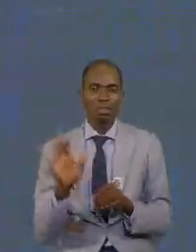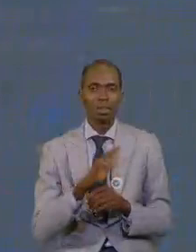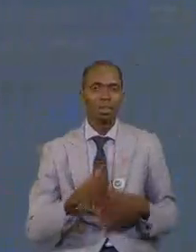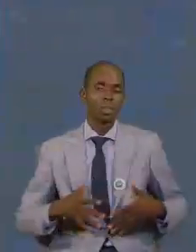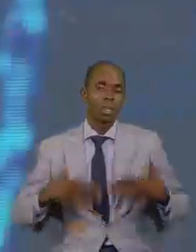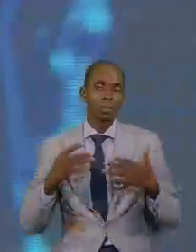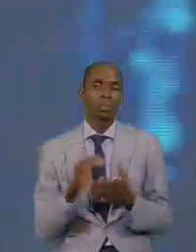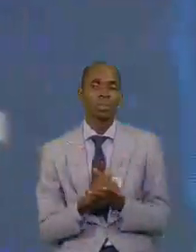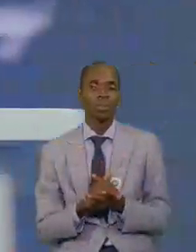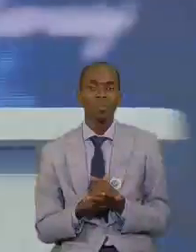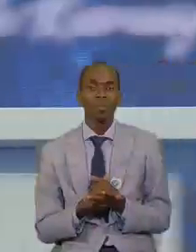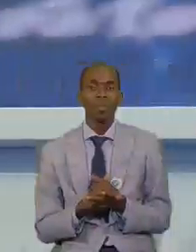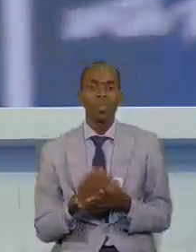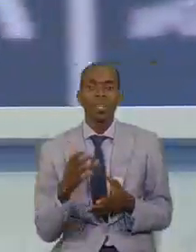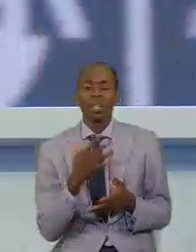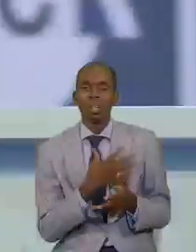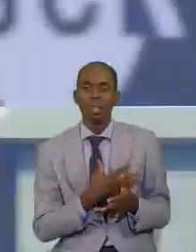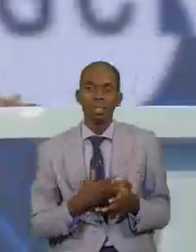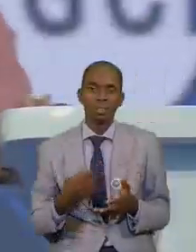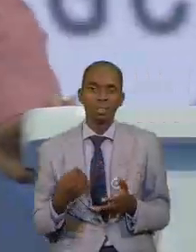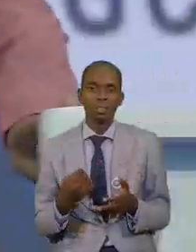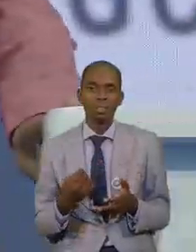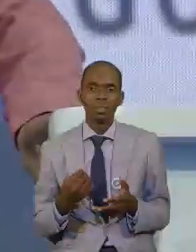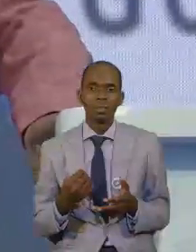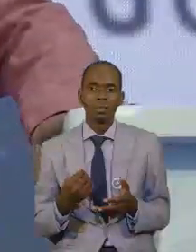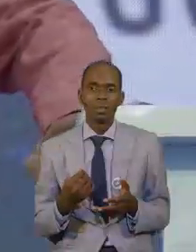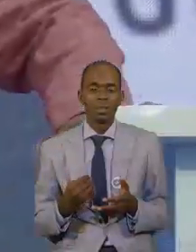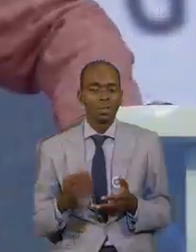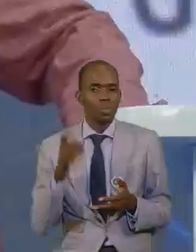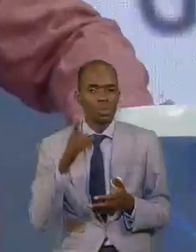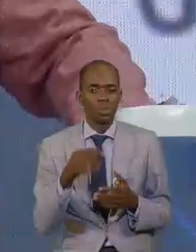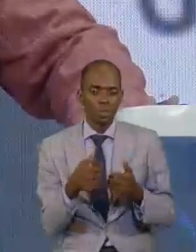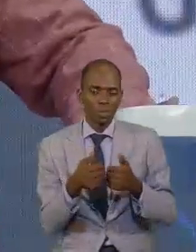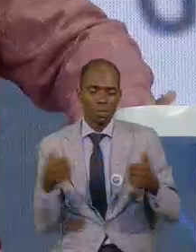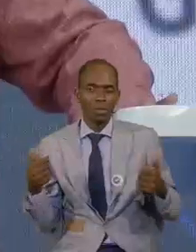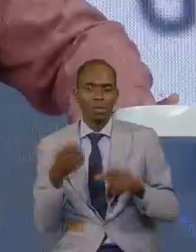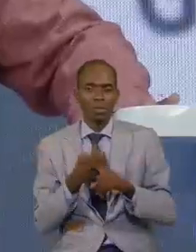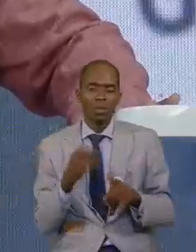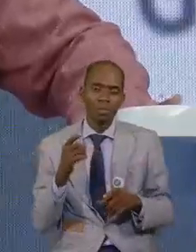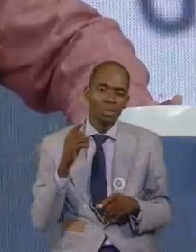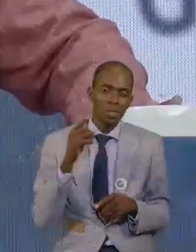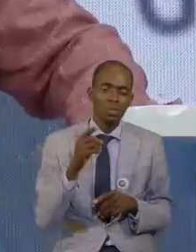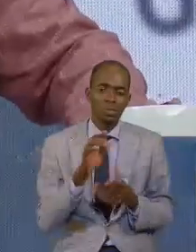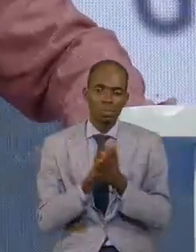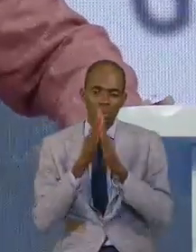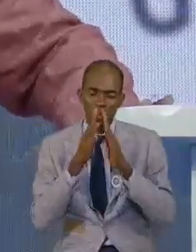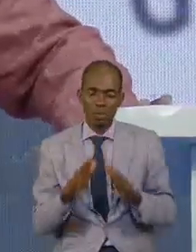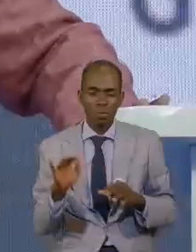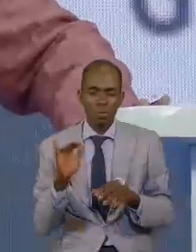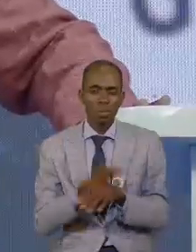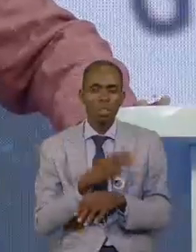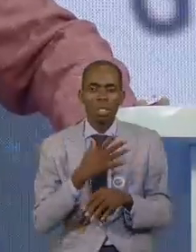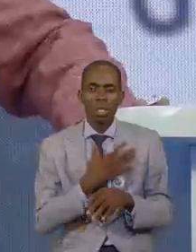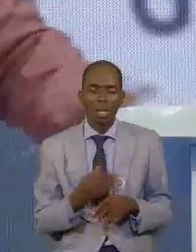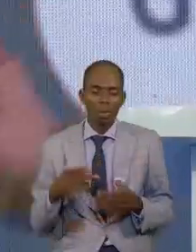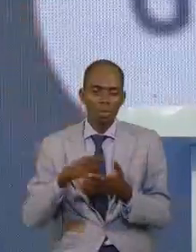And you live for him peacefully and purely every day of your life,